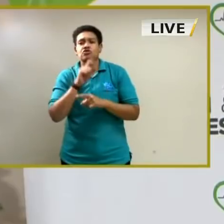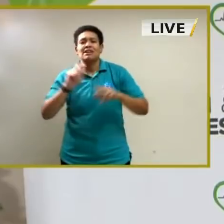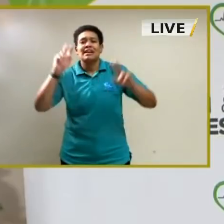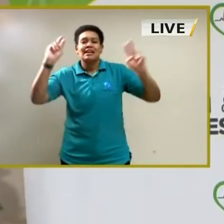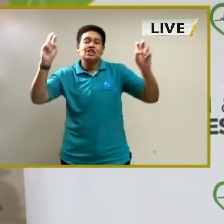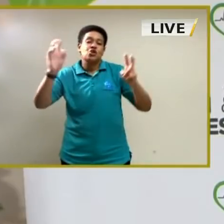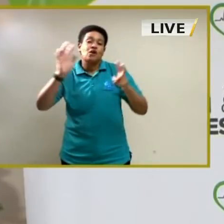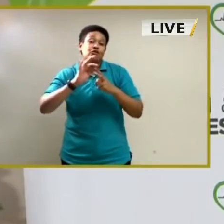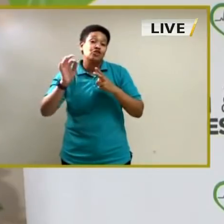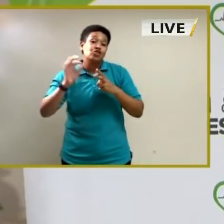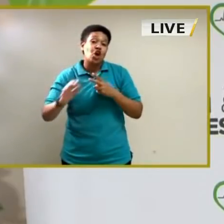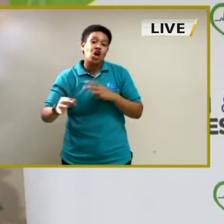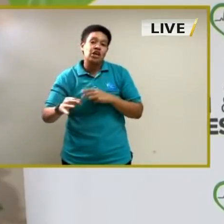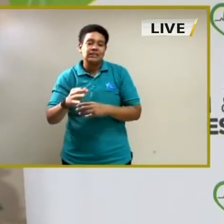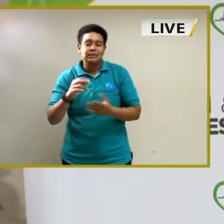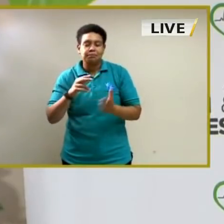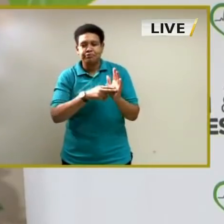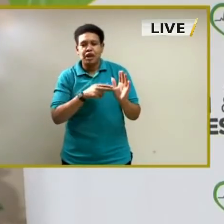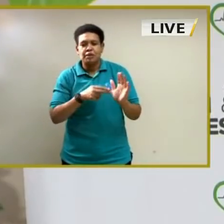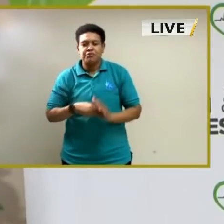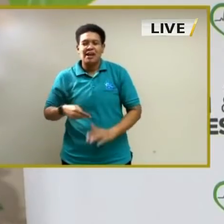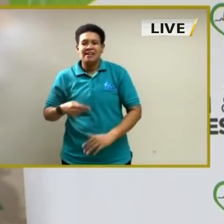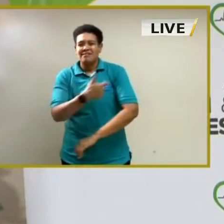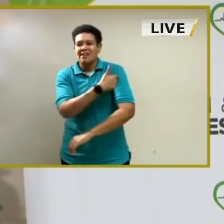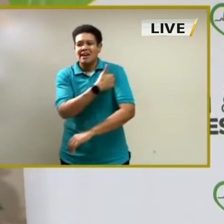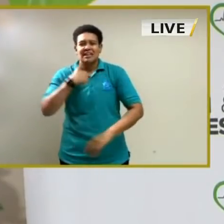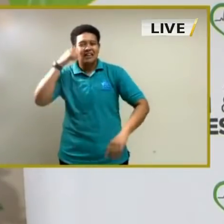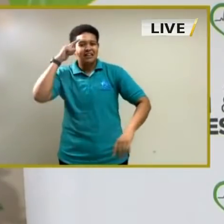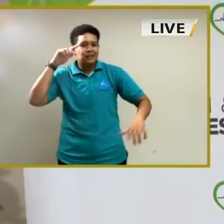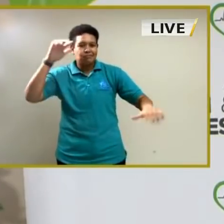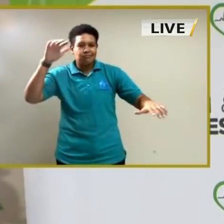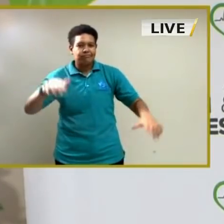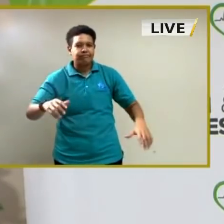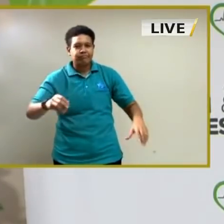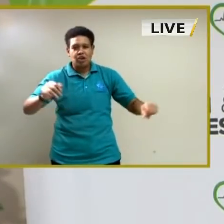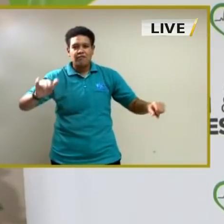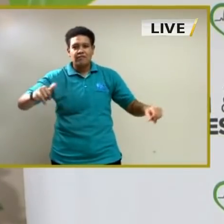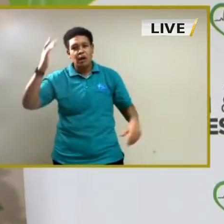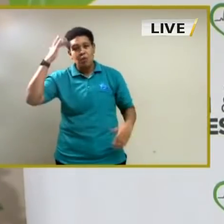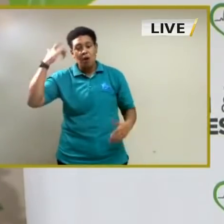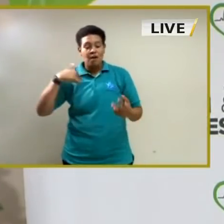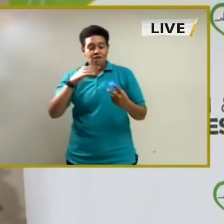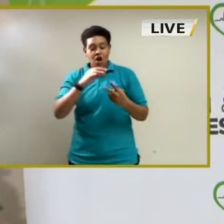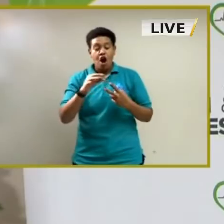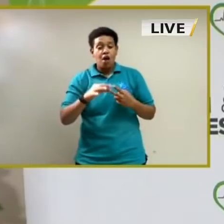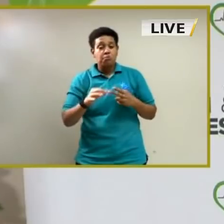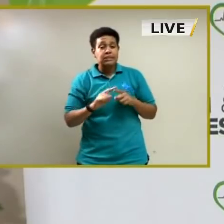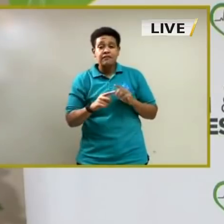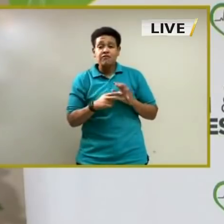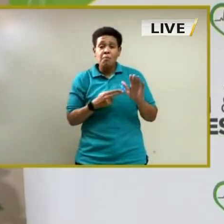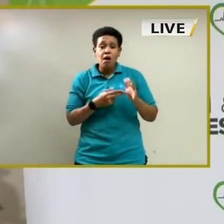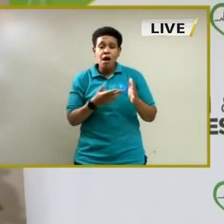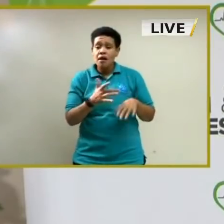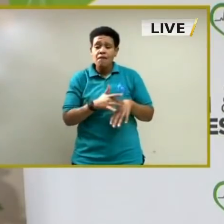choice of vaccines. I think we have settled that because we now have options in terms of brands